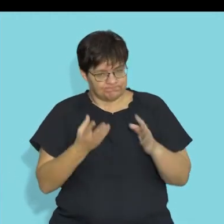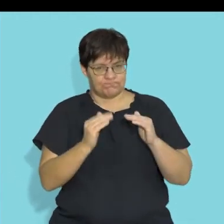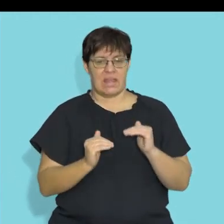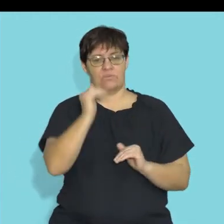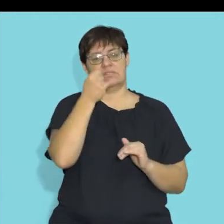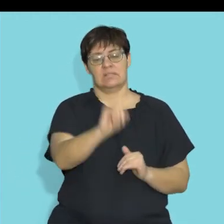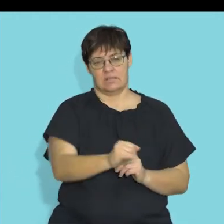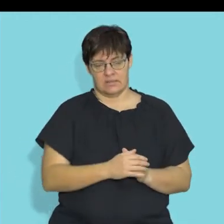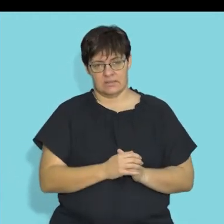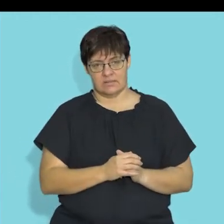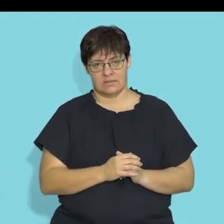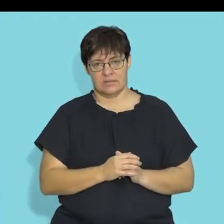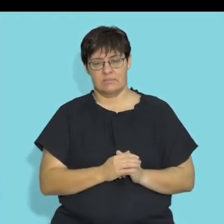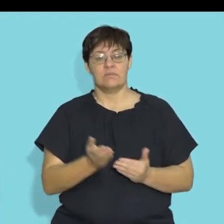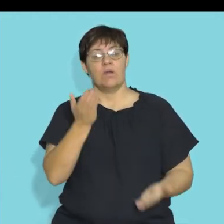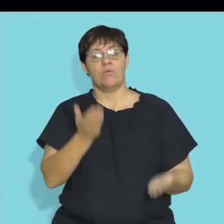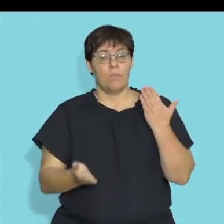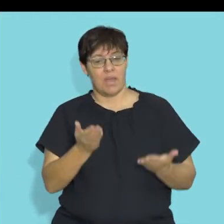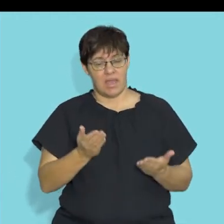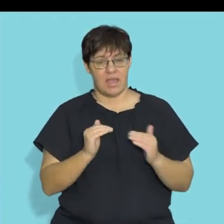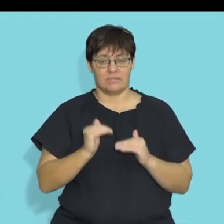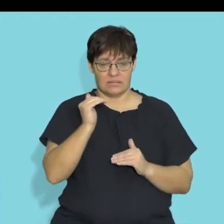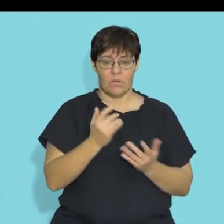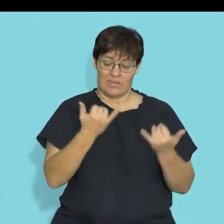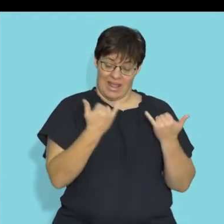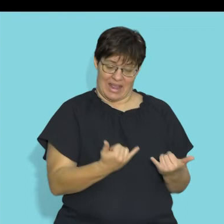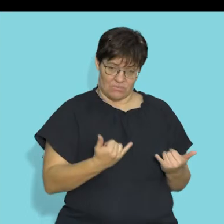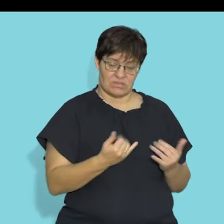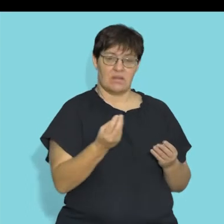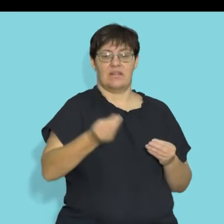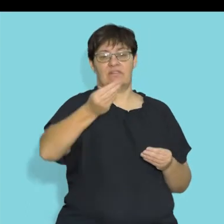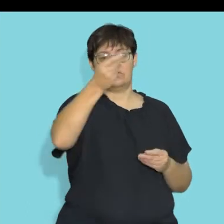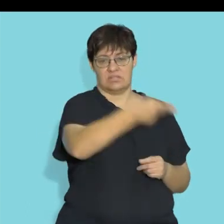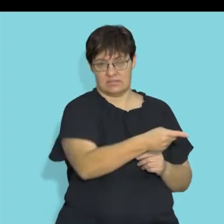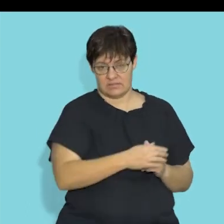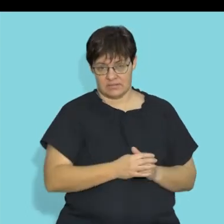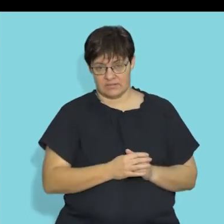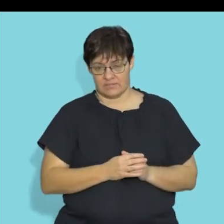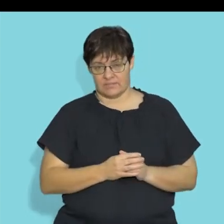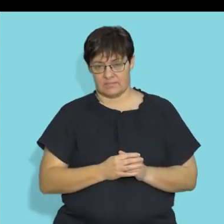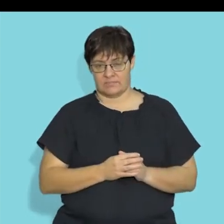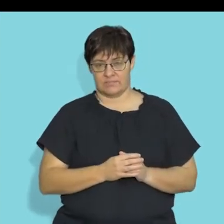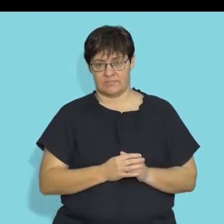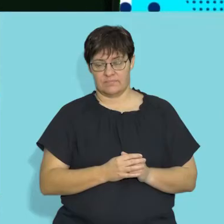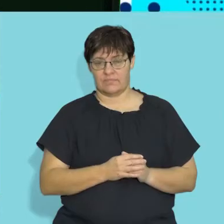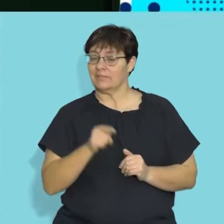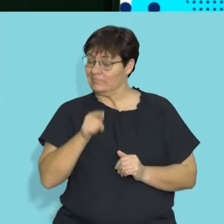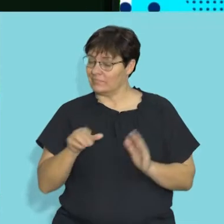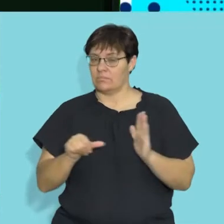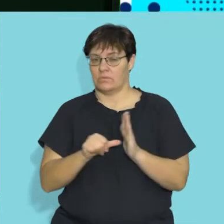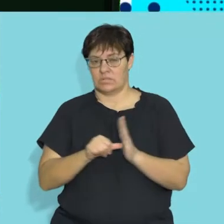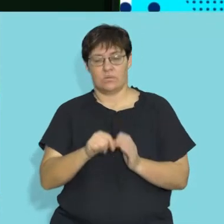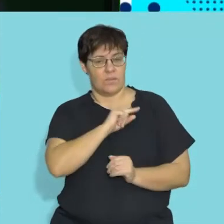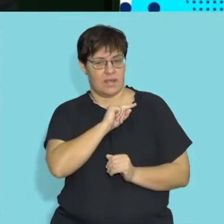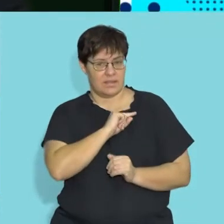Now, what I'm saying is compare your increase with the current rate of inflation. And